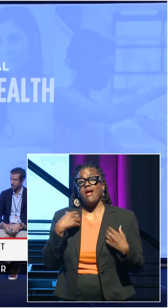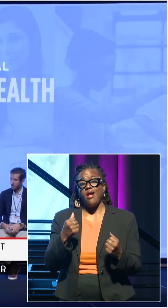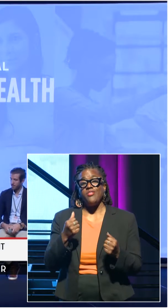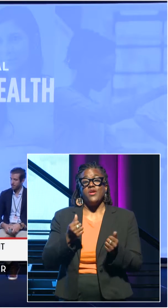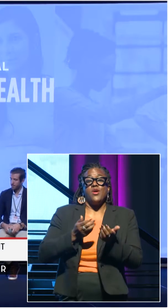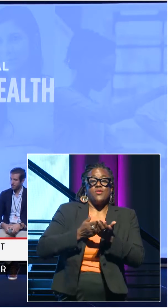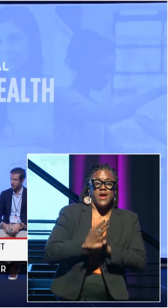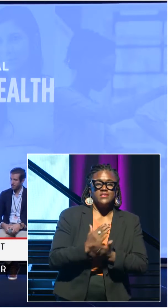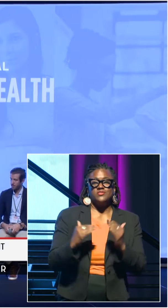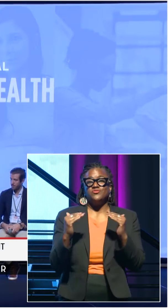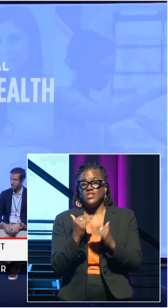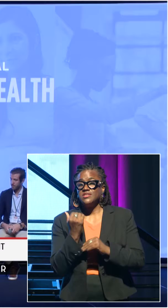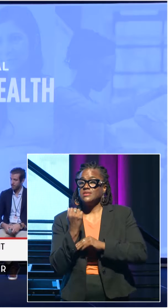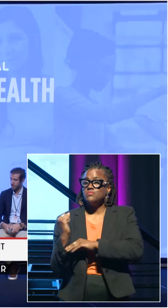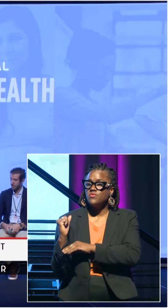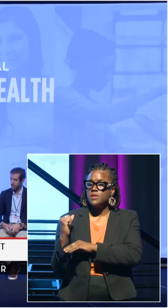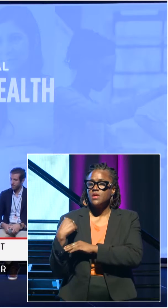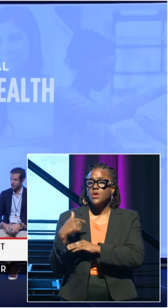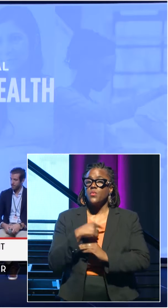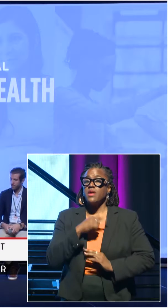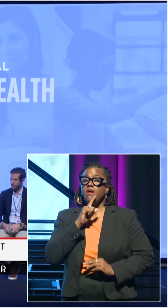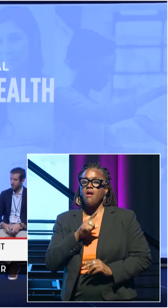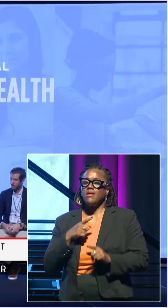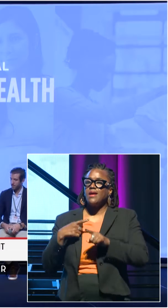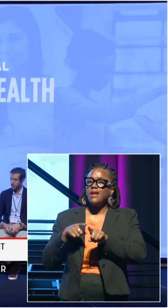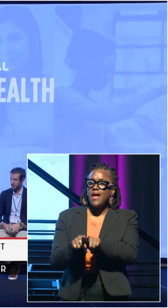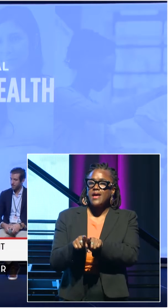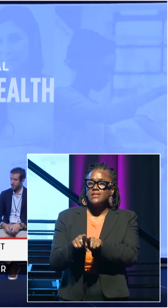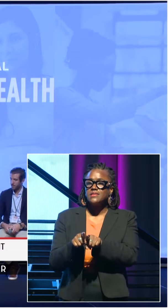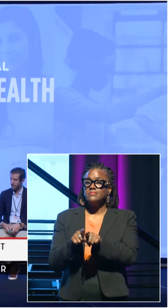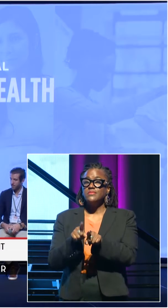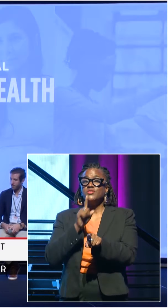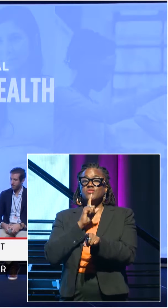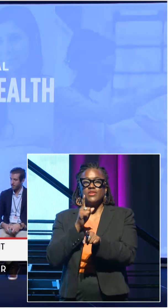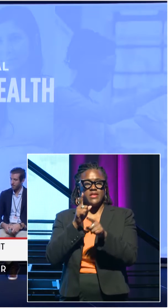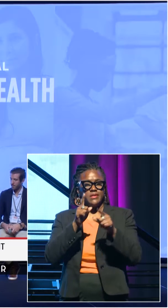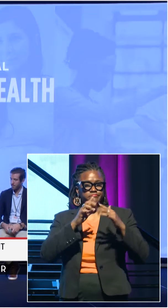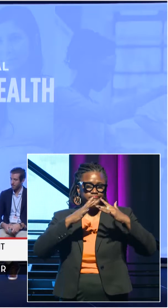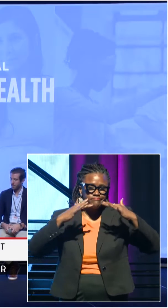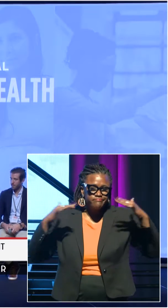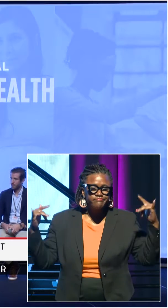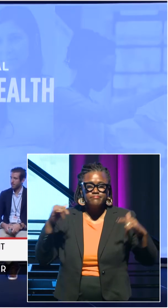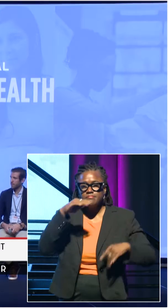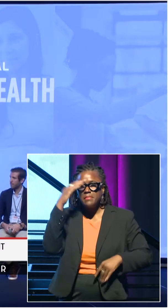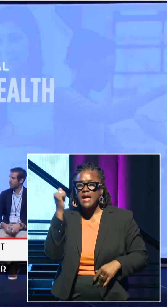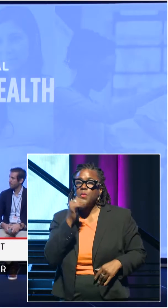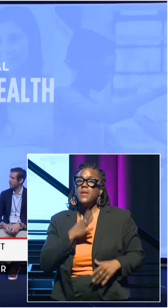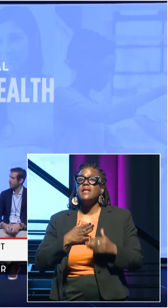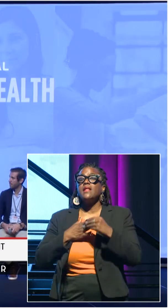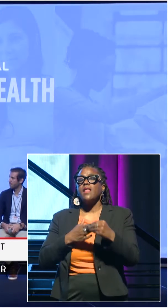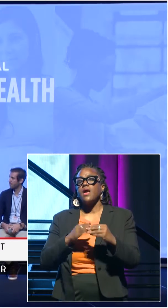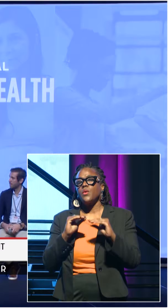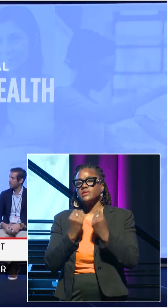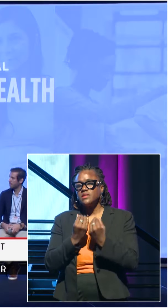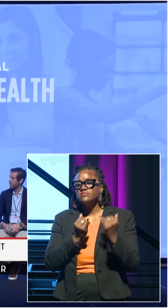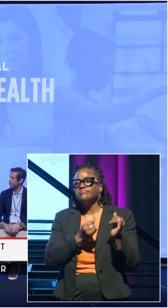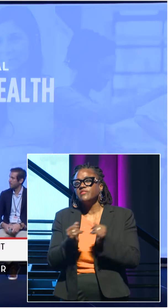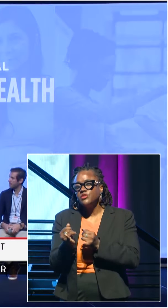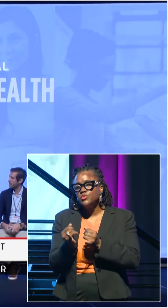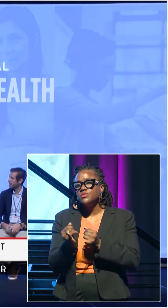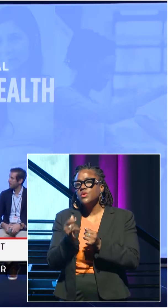Movement. We are an alliance of cross-sectional Black women-led organizations and